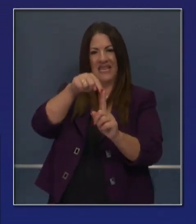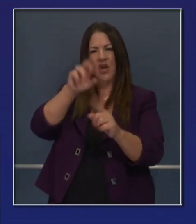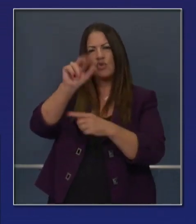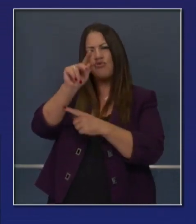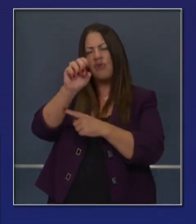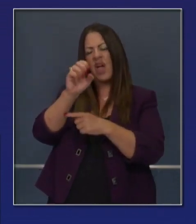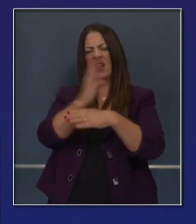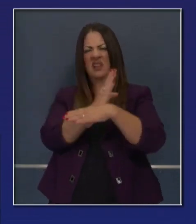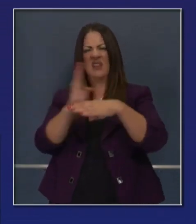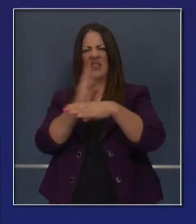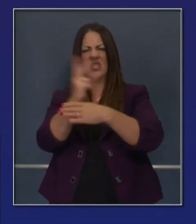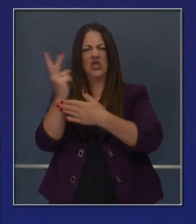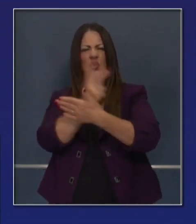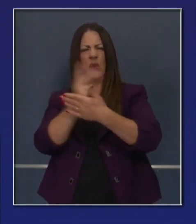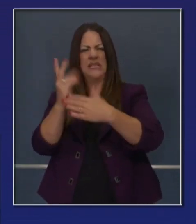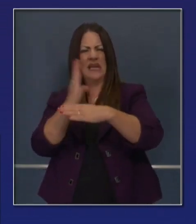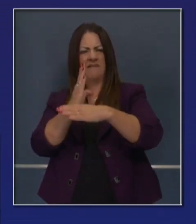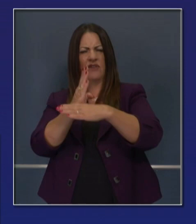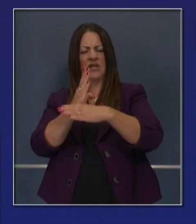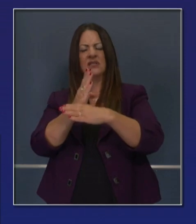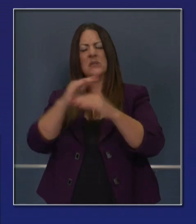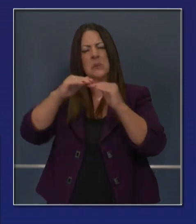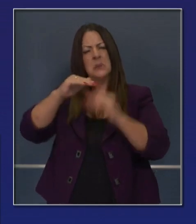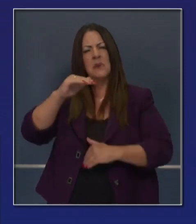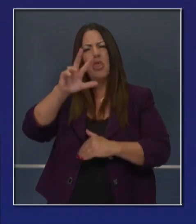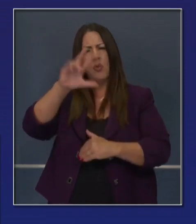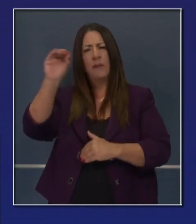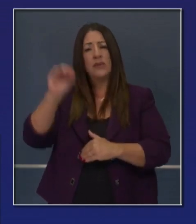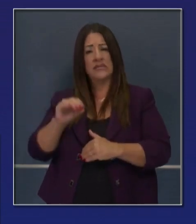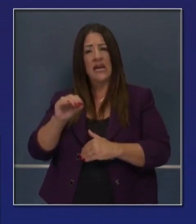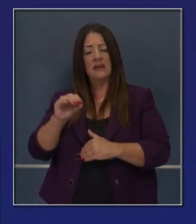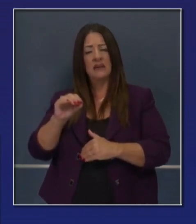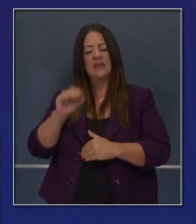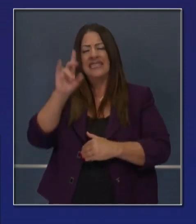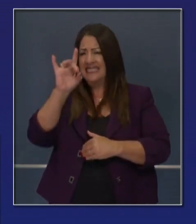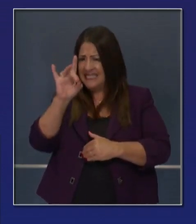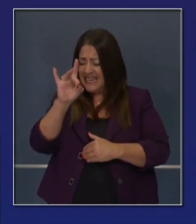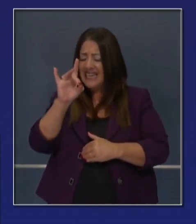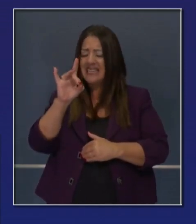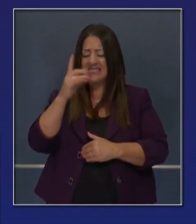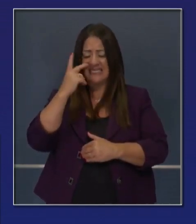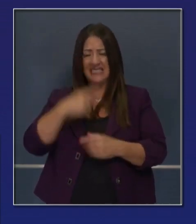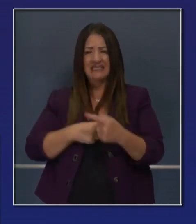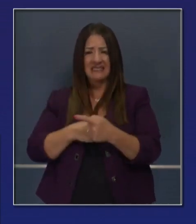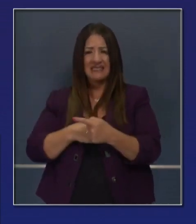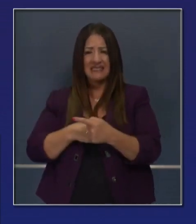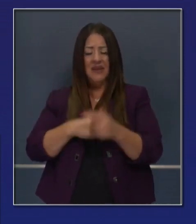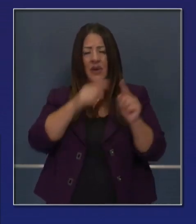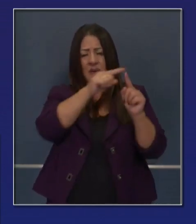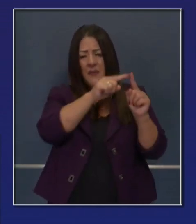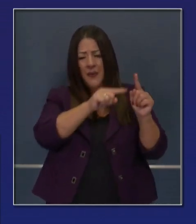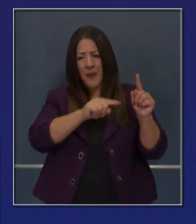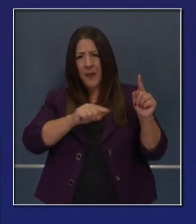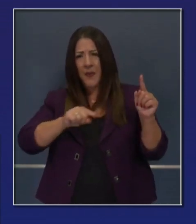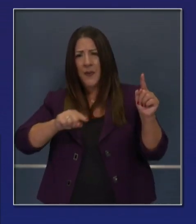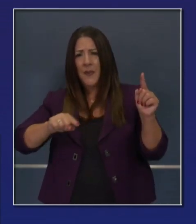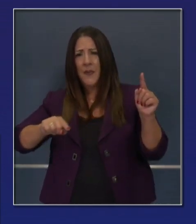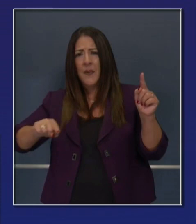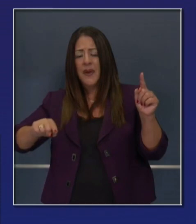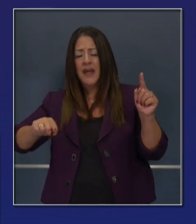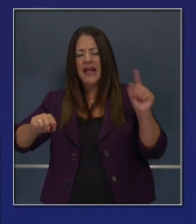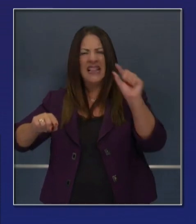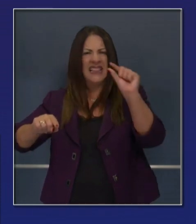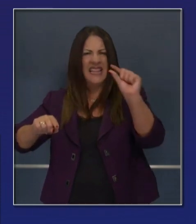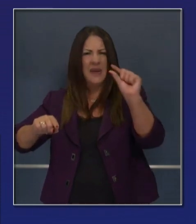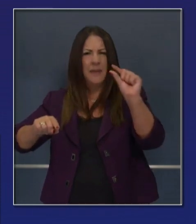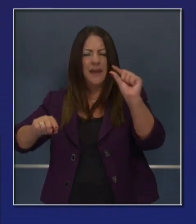14-day period is holding below 3%. It's been trending down, and now we're starting to see it go slightly back up,